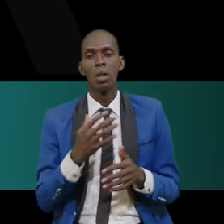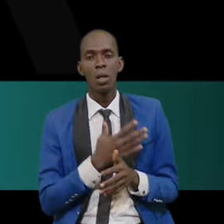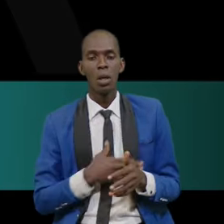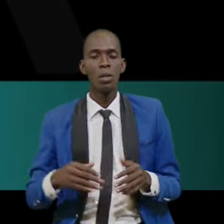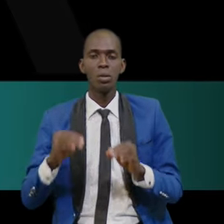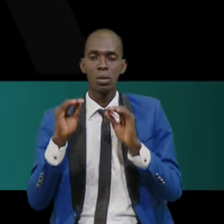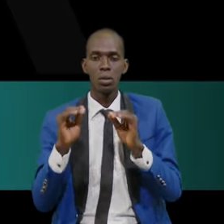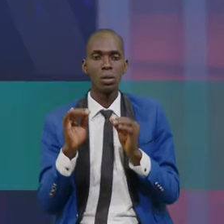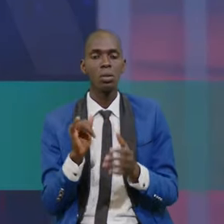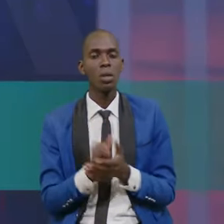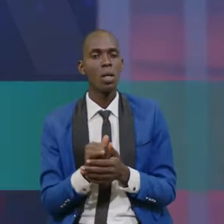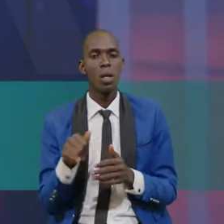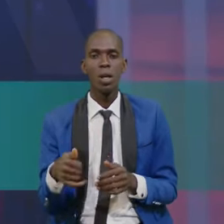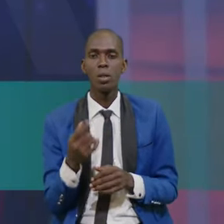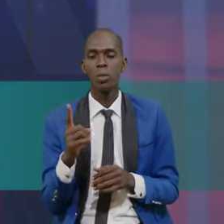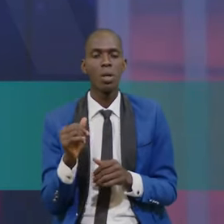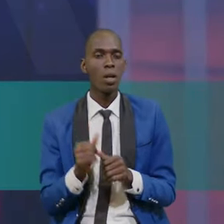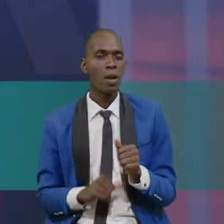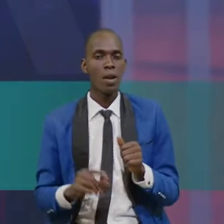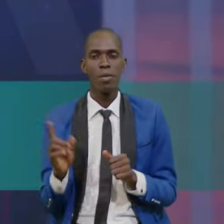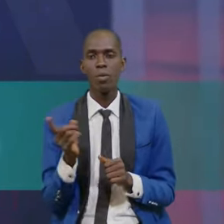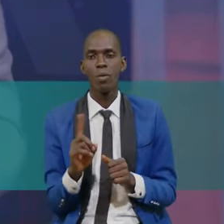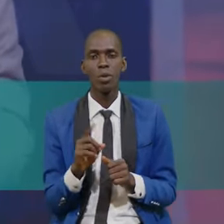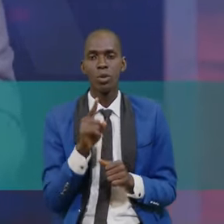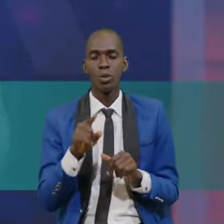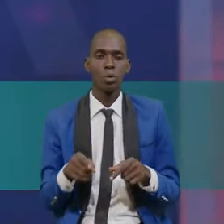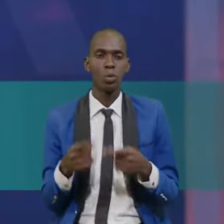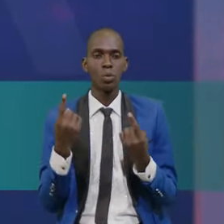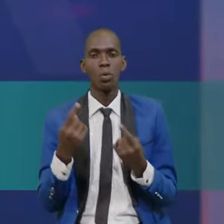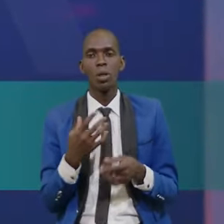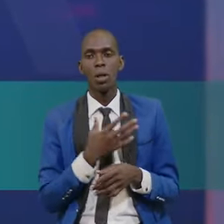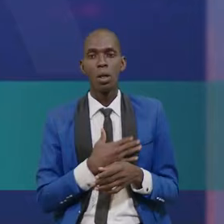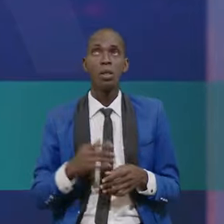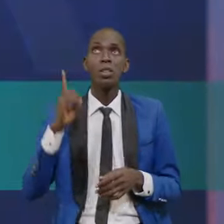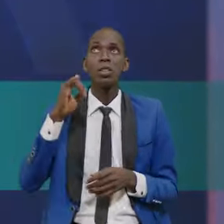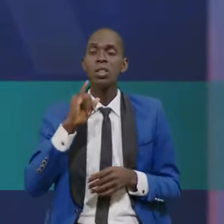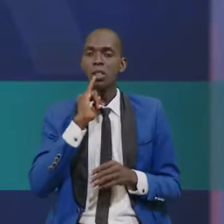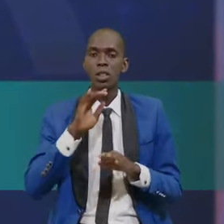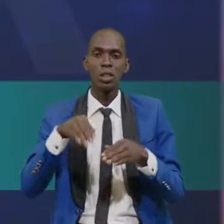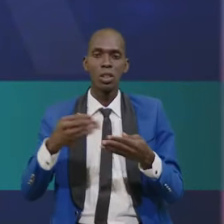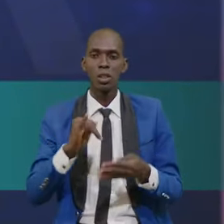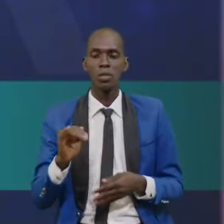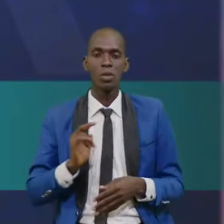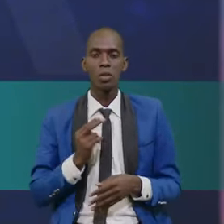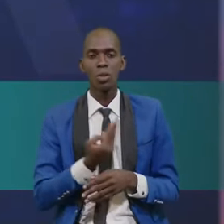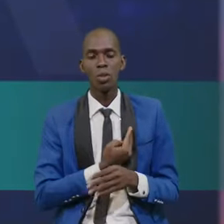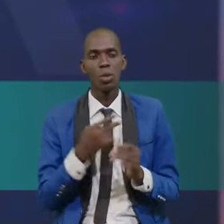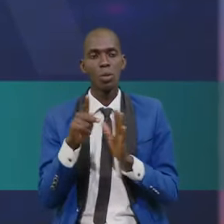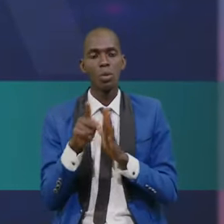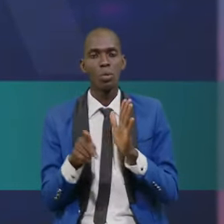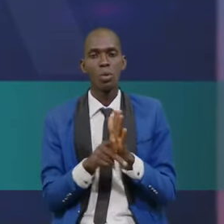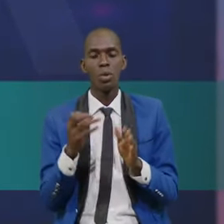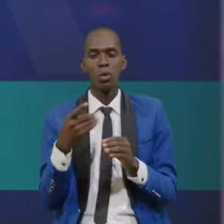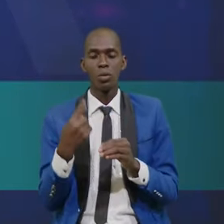that anywhere, everywhere you go. And he's giving us the principles of the doctrine